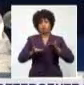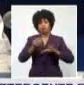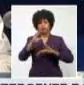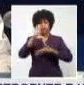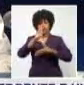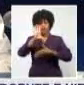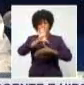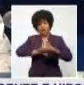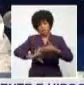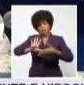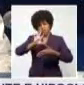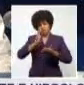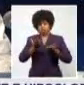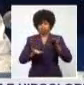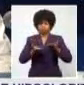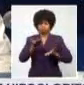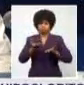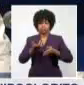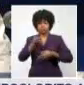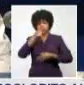to the region of the Americas,